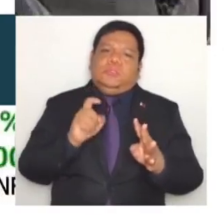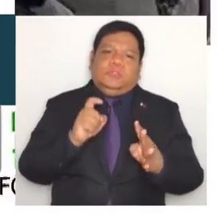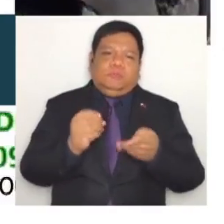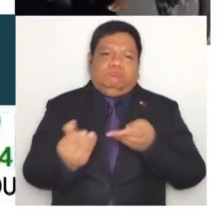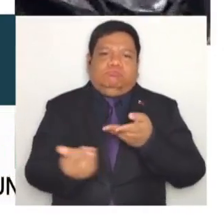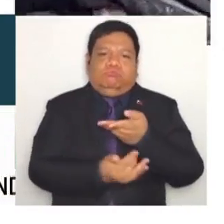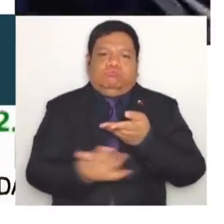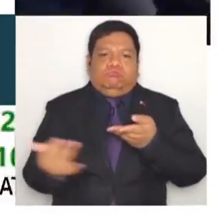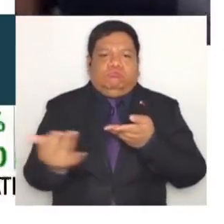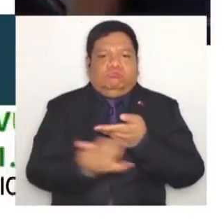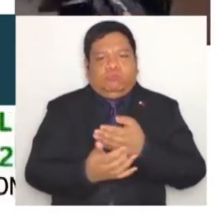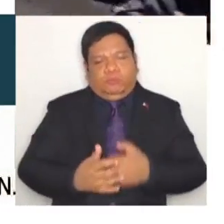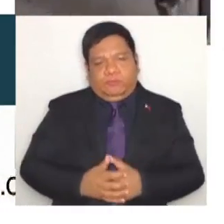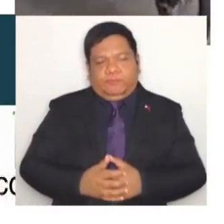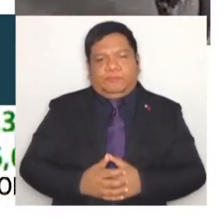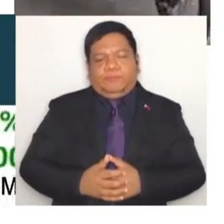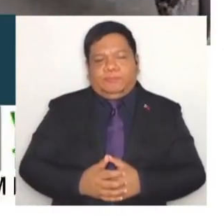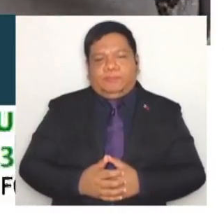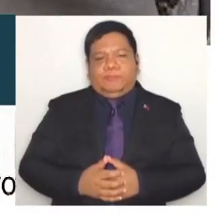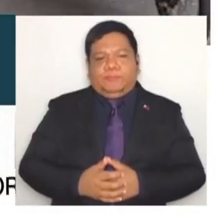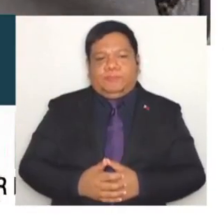cremated.